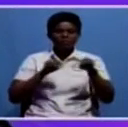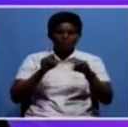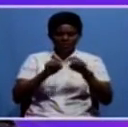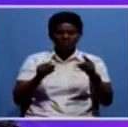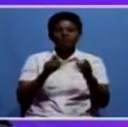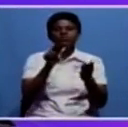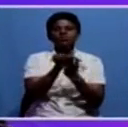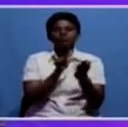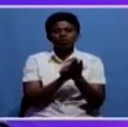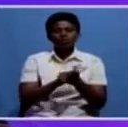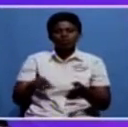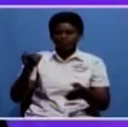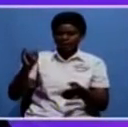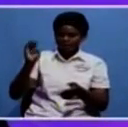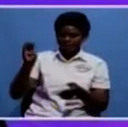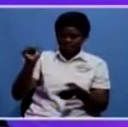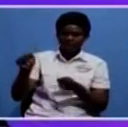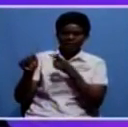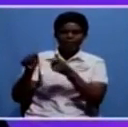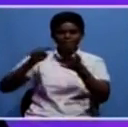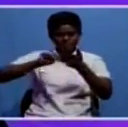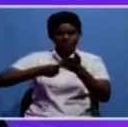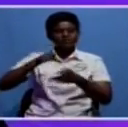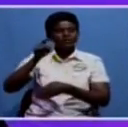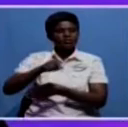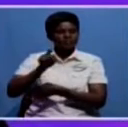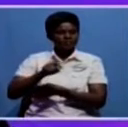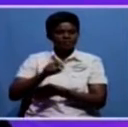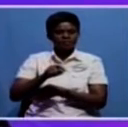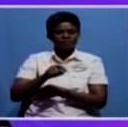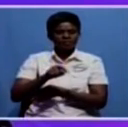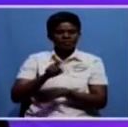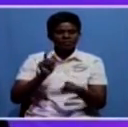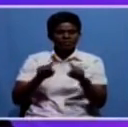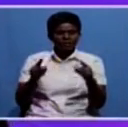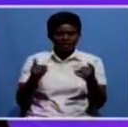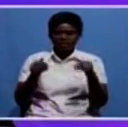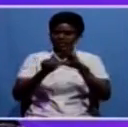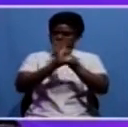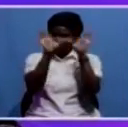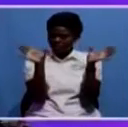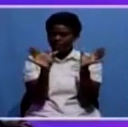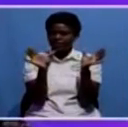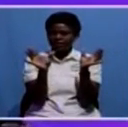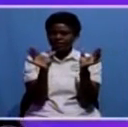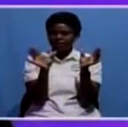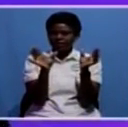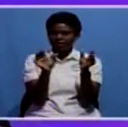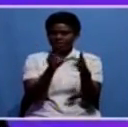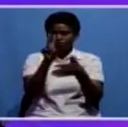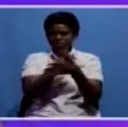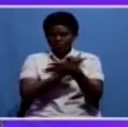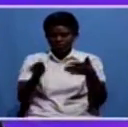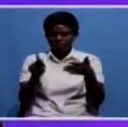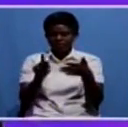law provides that IBA can, at any point, demand recordings. But clearly. But to demand that every 2 weeks you must submit this